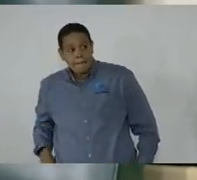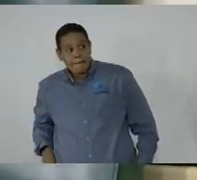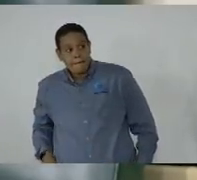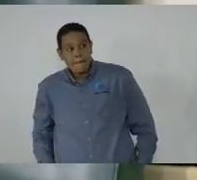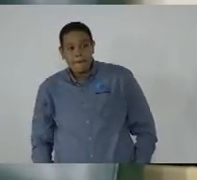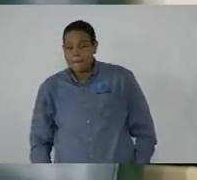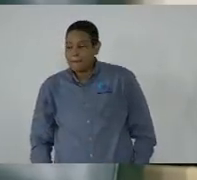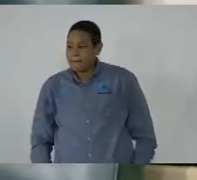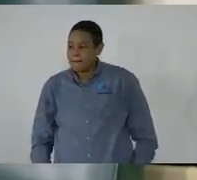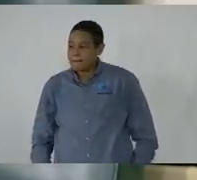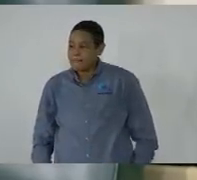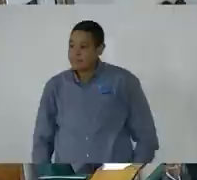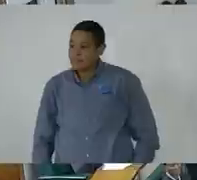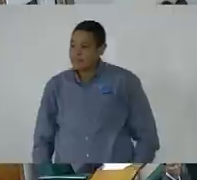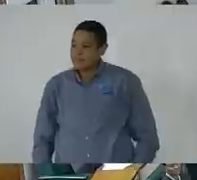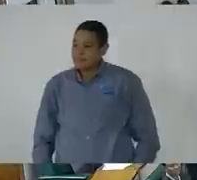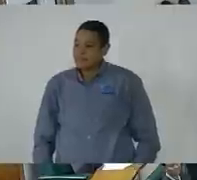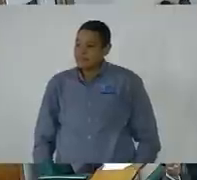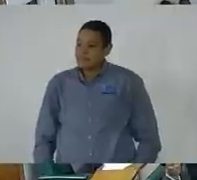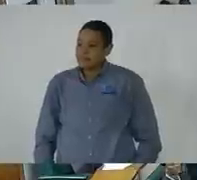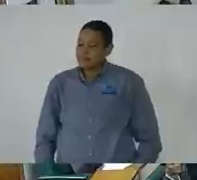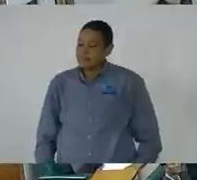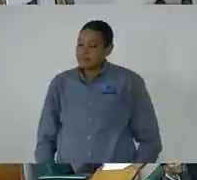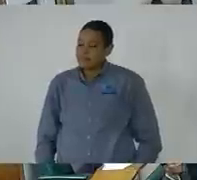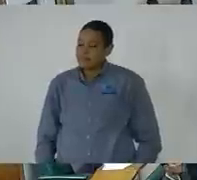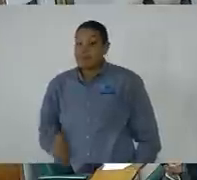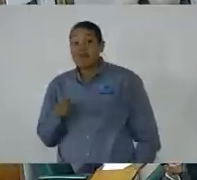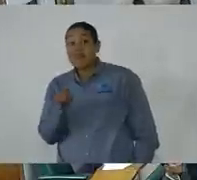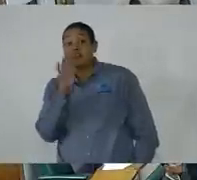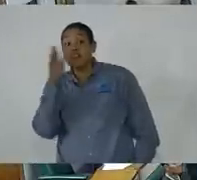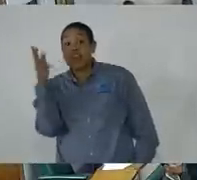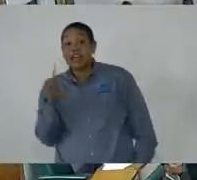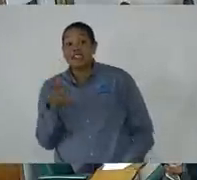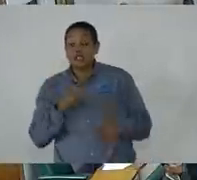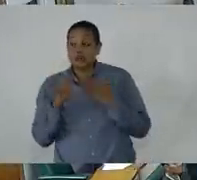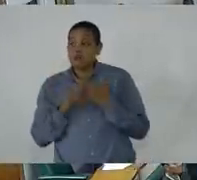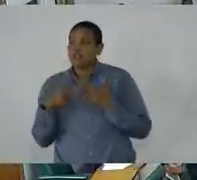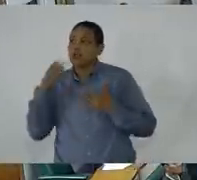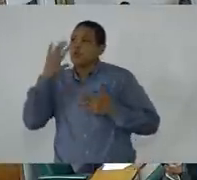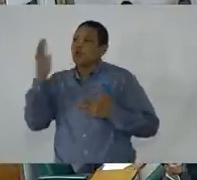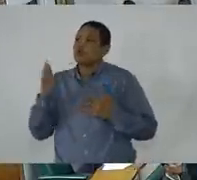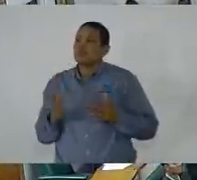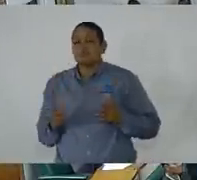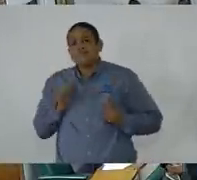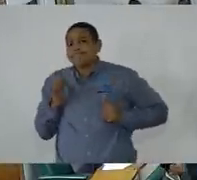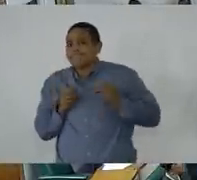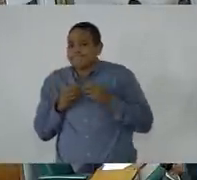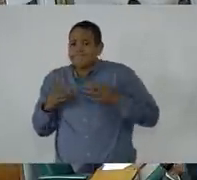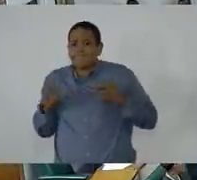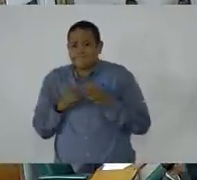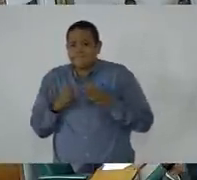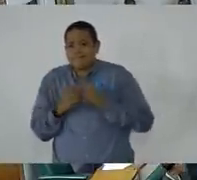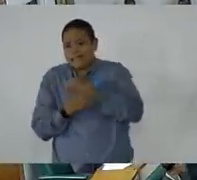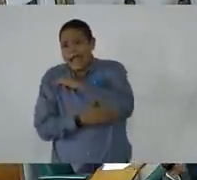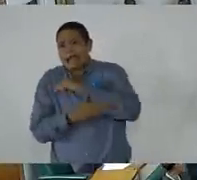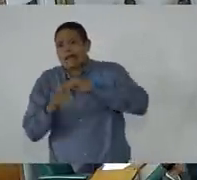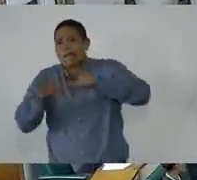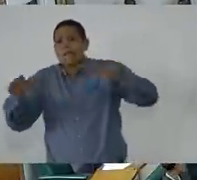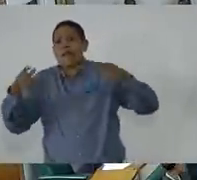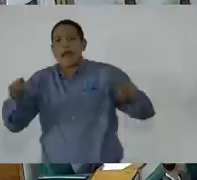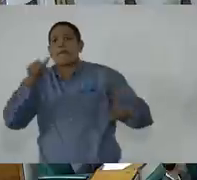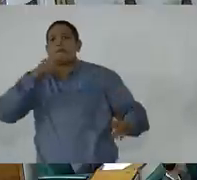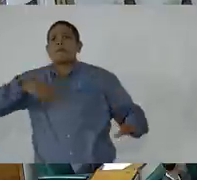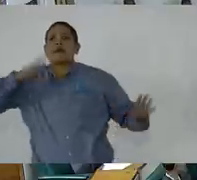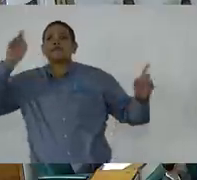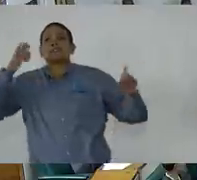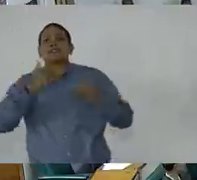from household materials. Madam Speaker, this is an existing project that we will be ramping up on a national scale. Madam Speaker,